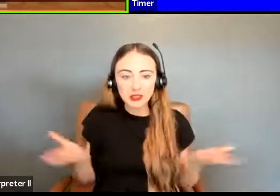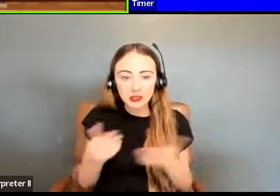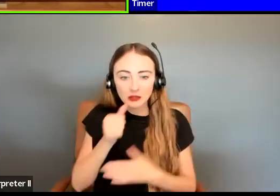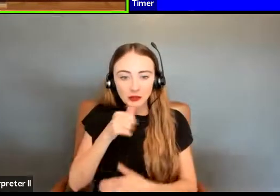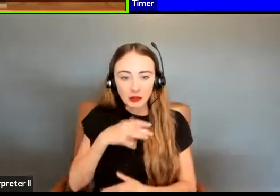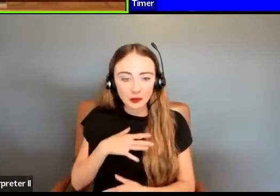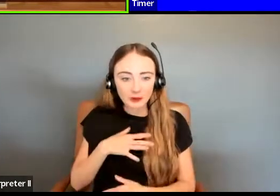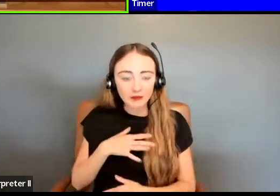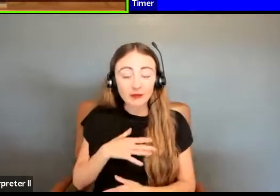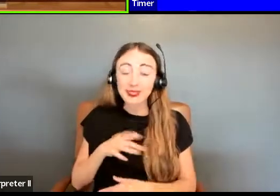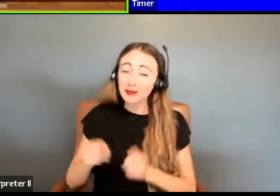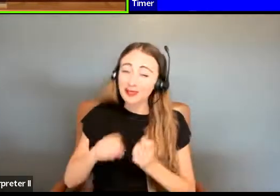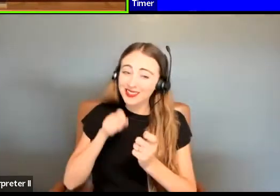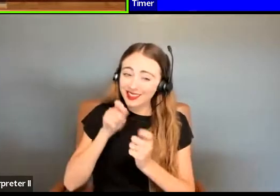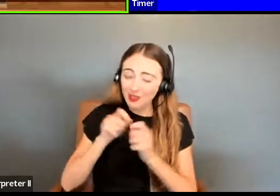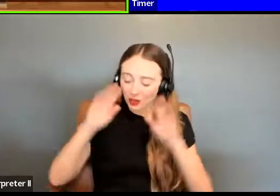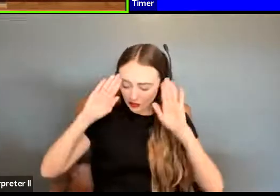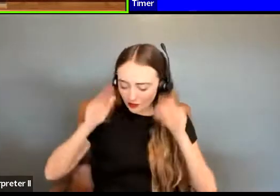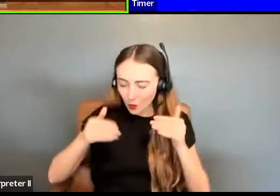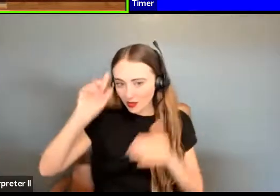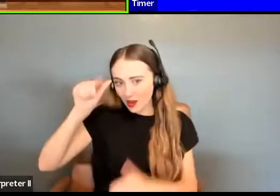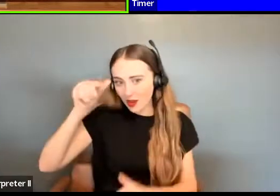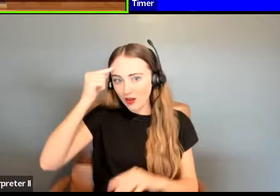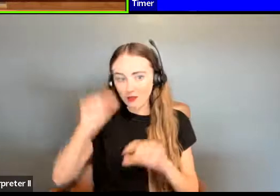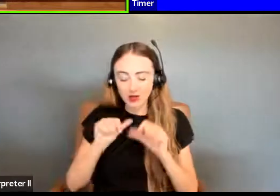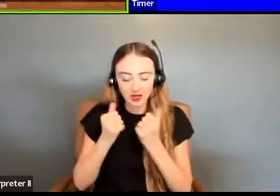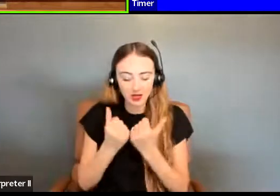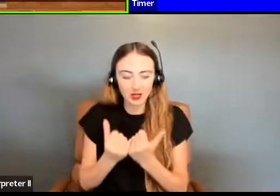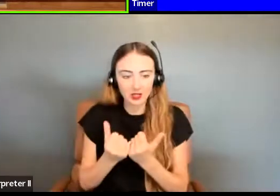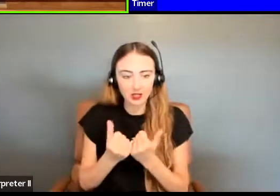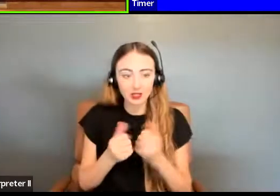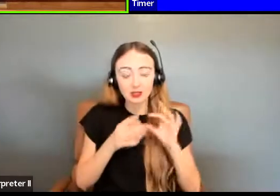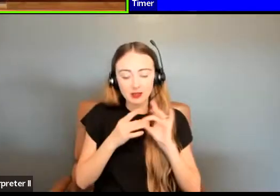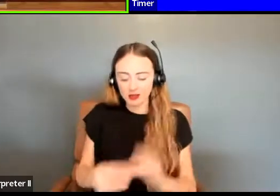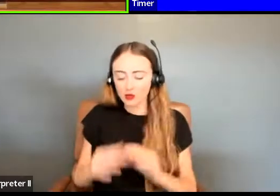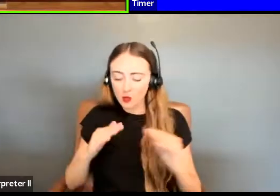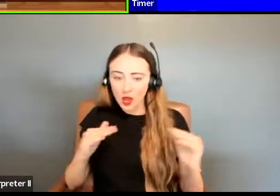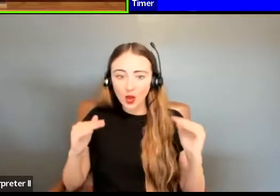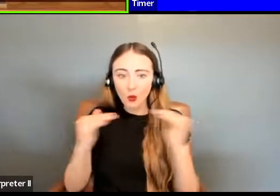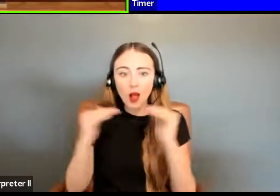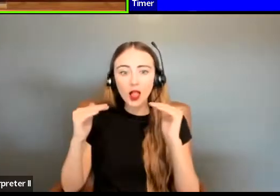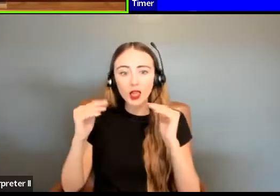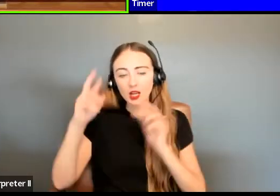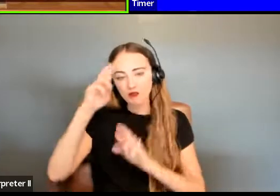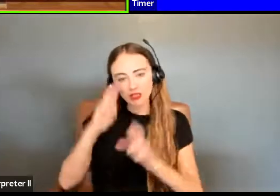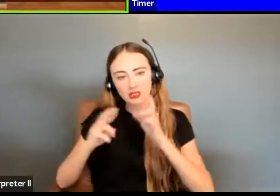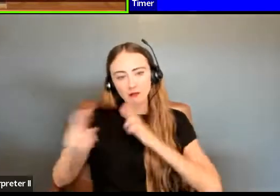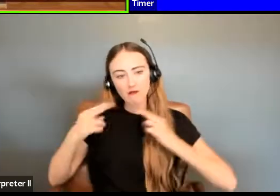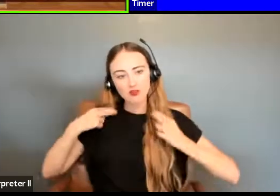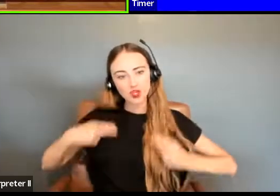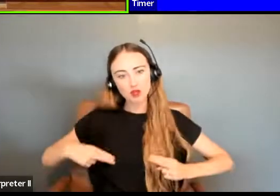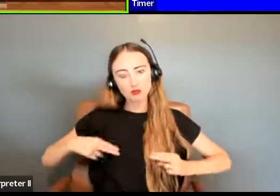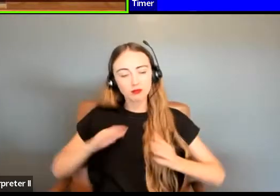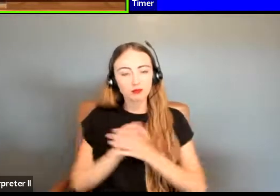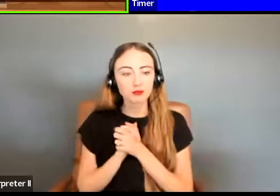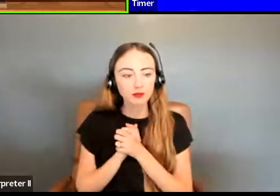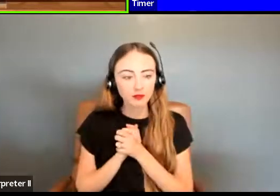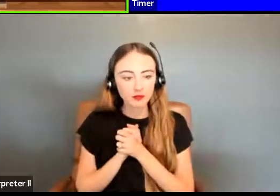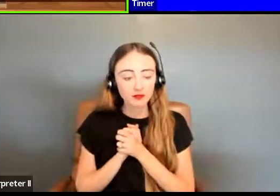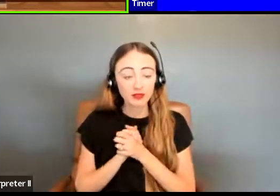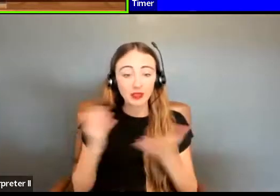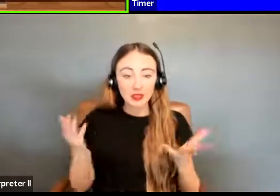district government agencies. This bill is grounded in the principles of equality and respect for human dignity found in the United